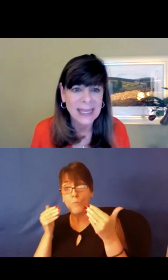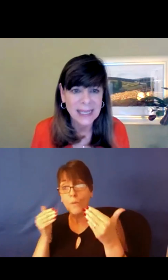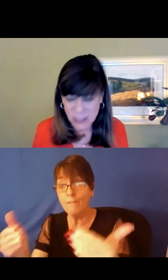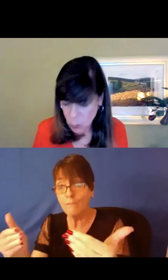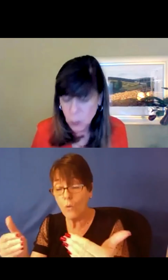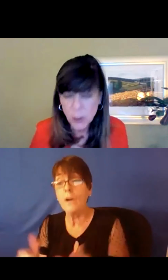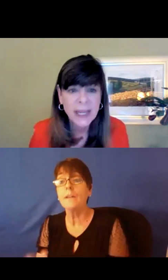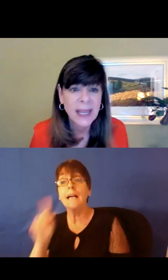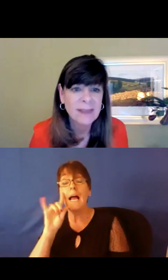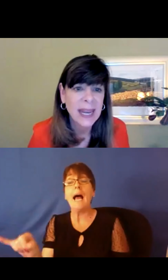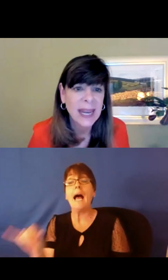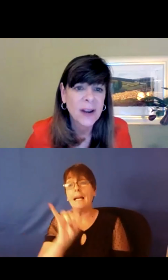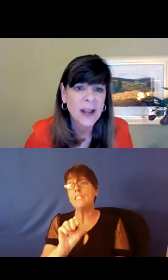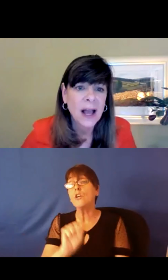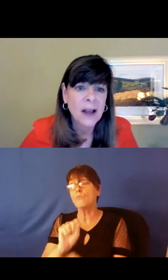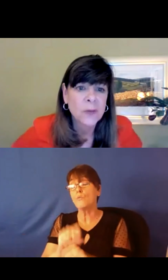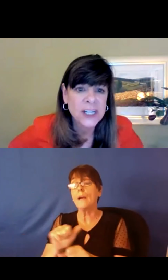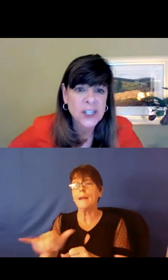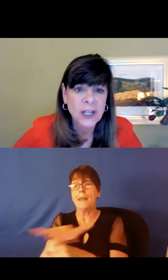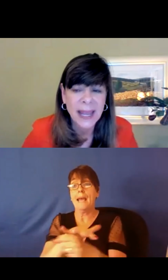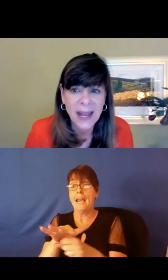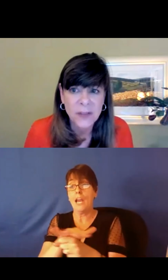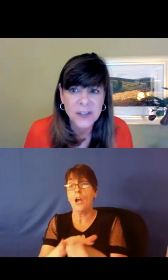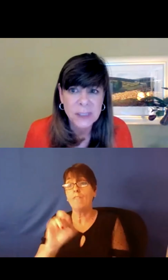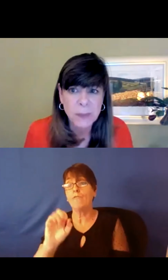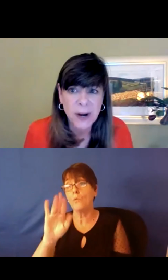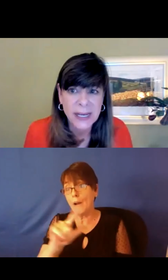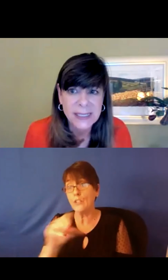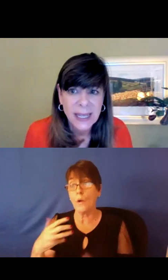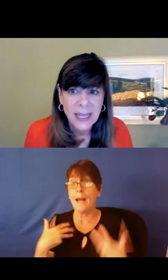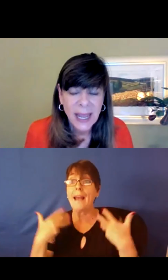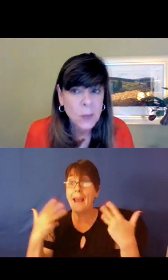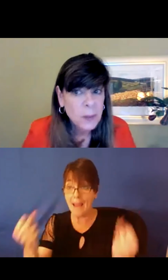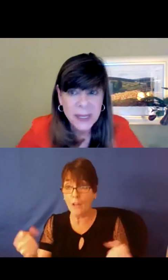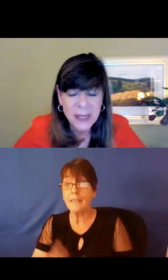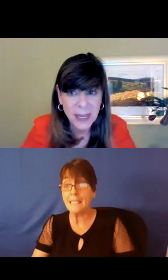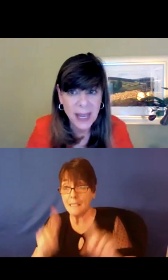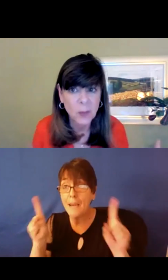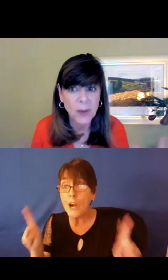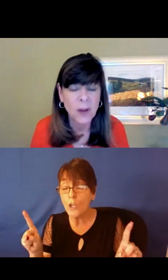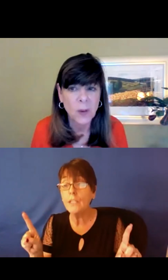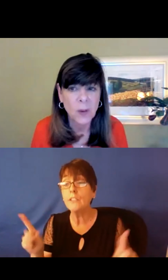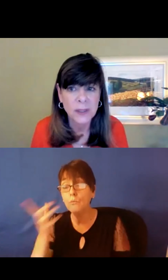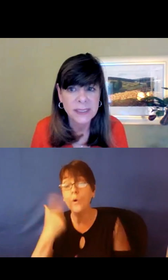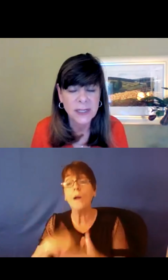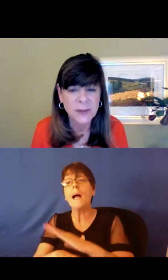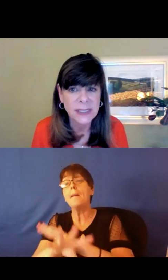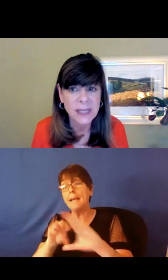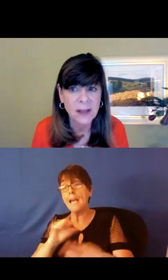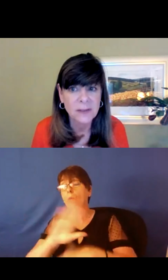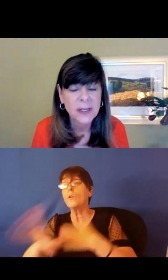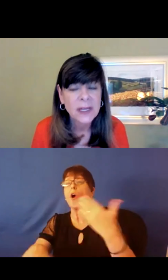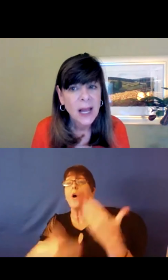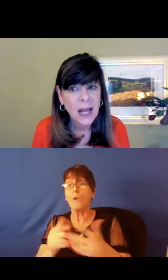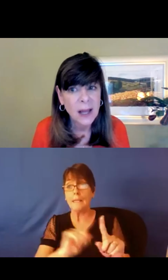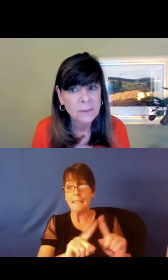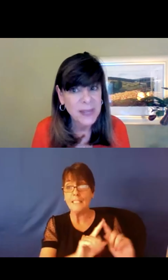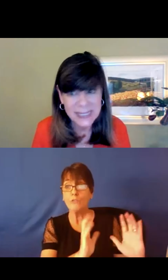as is working in the area of racial and health disparities. And we'll be coming out with a whole series